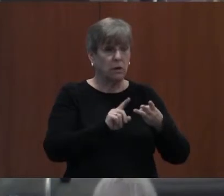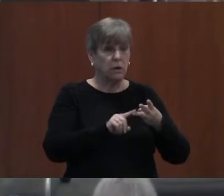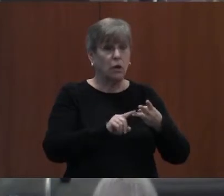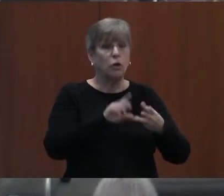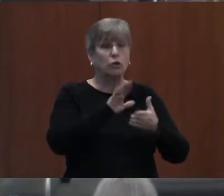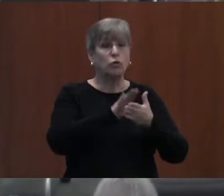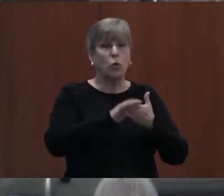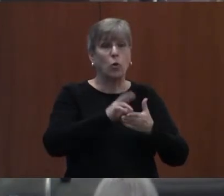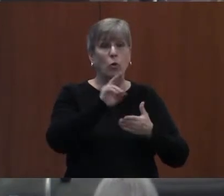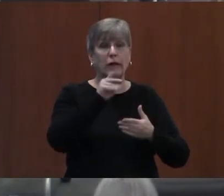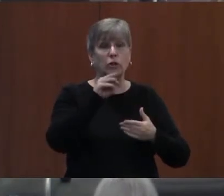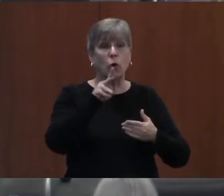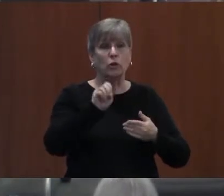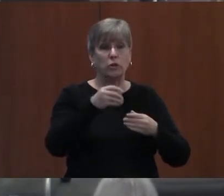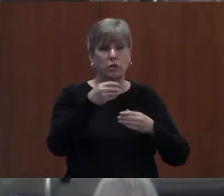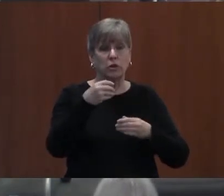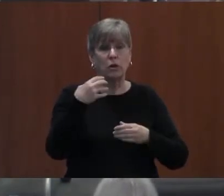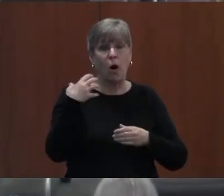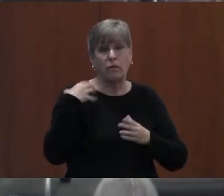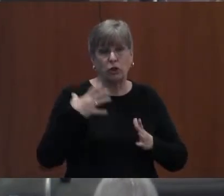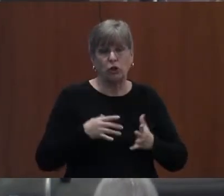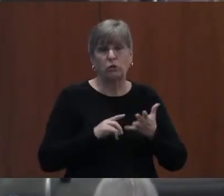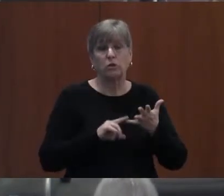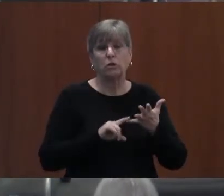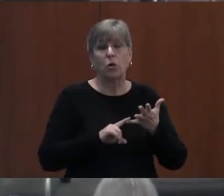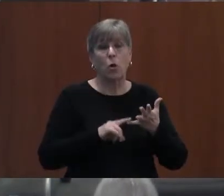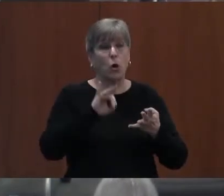officer, or from juvenile services